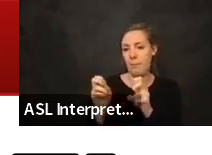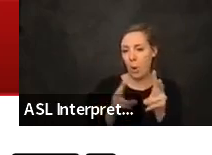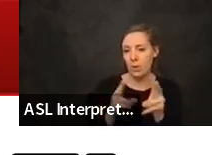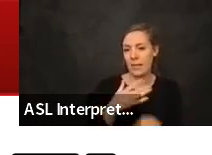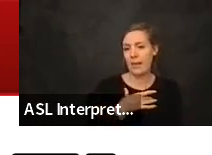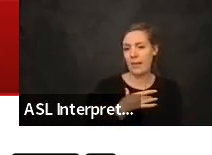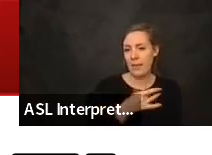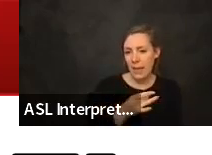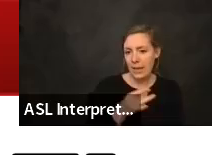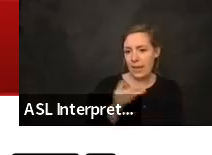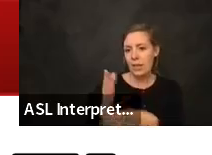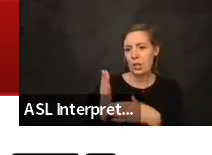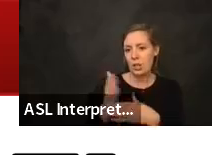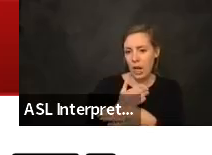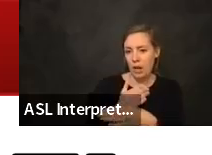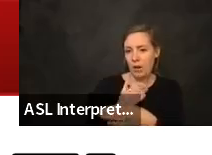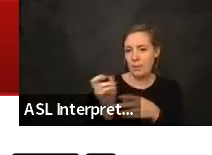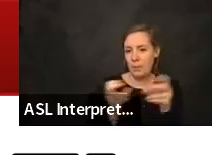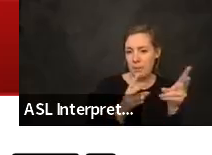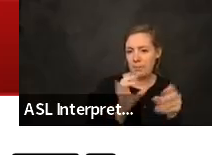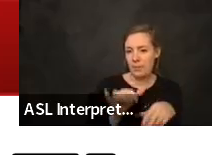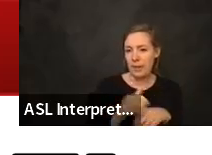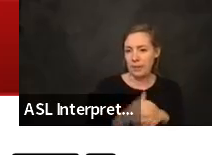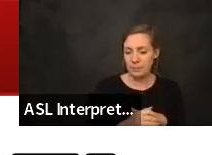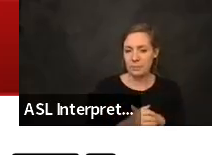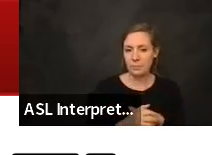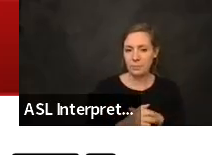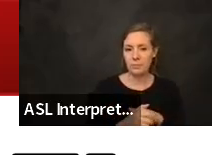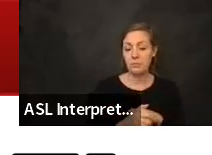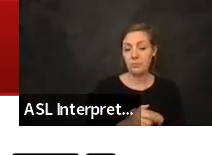I said, liking it or sharing it in some way.